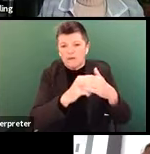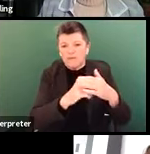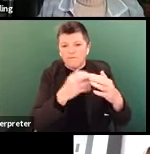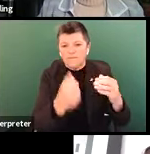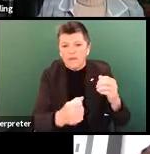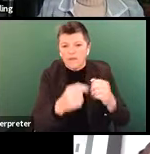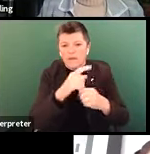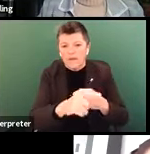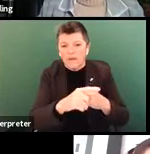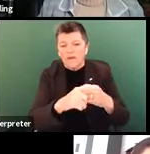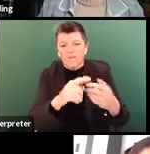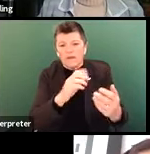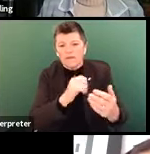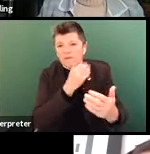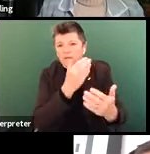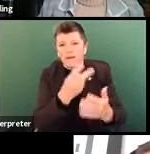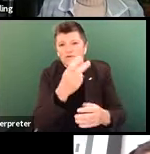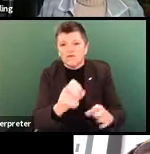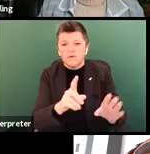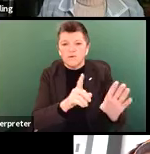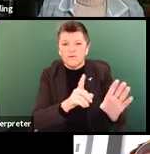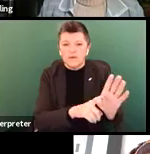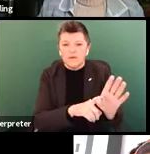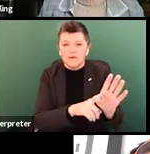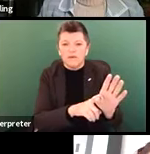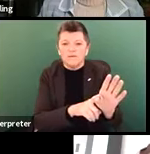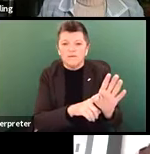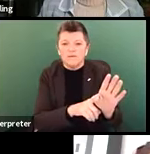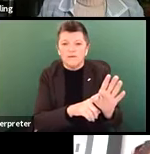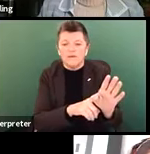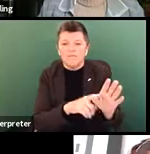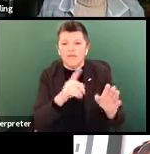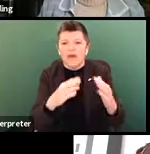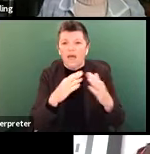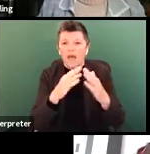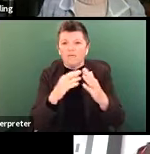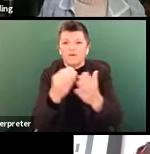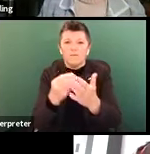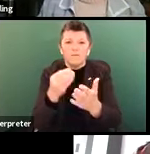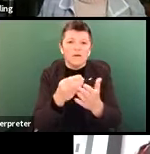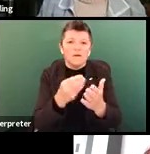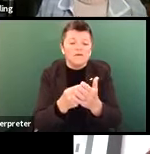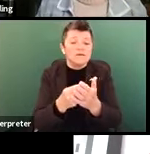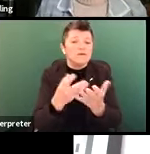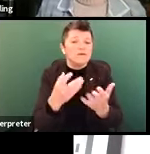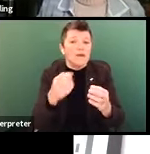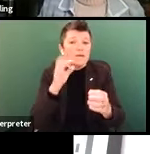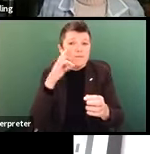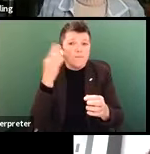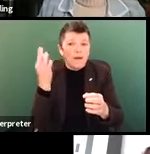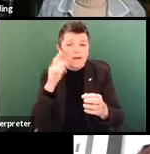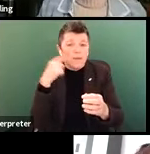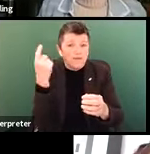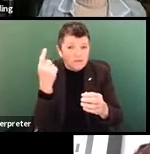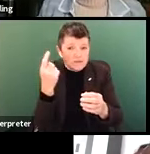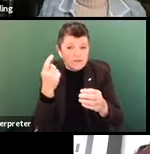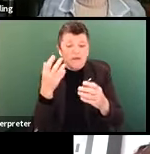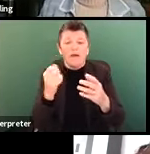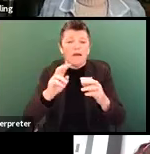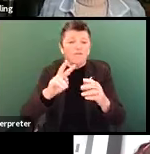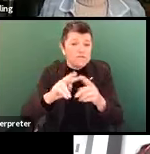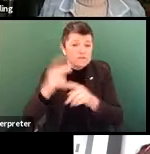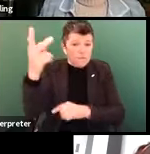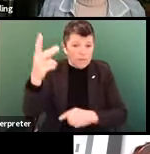Yeah, over the last 20 years, the housing prices in Paris doubled, even if they were already